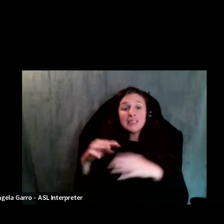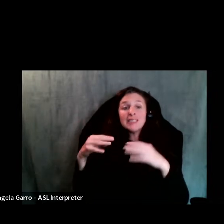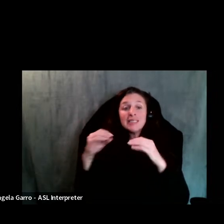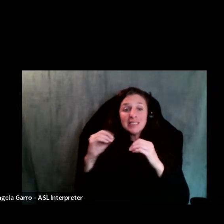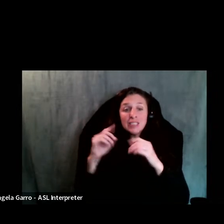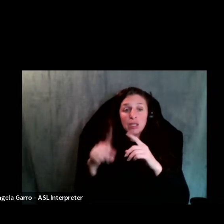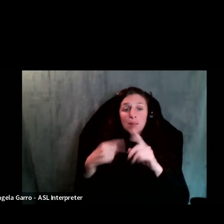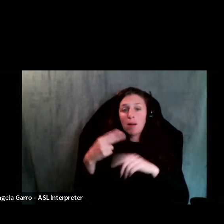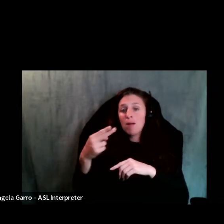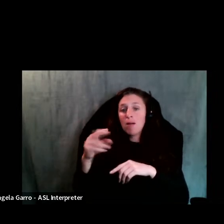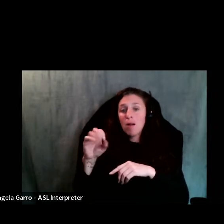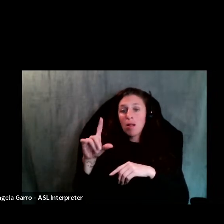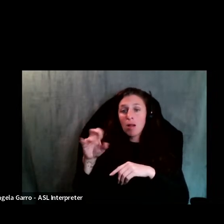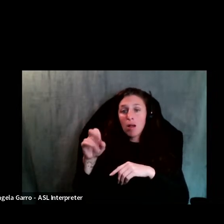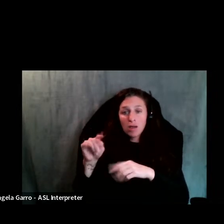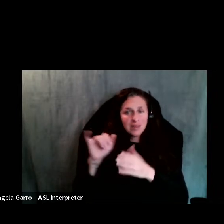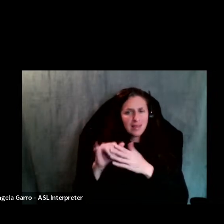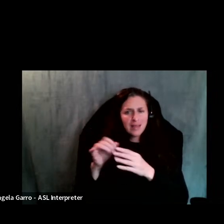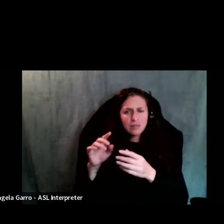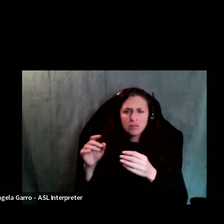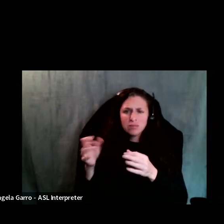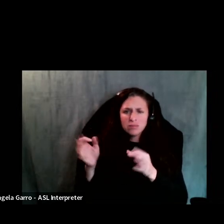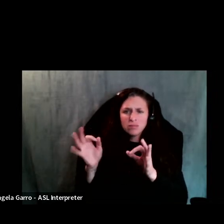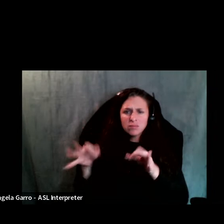is critical. So